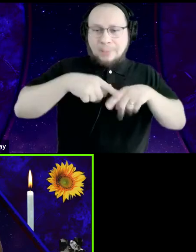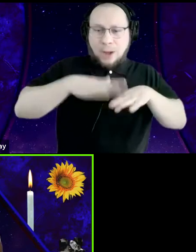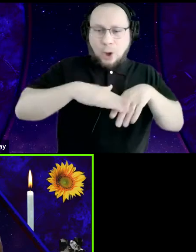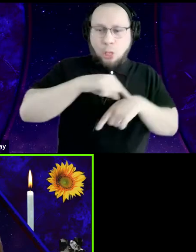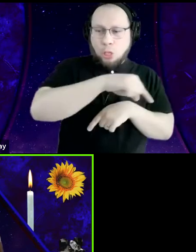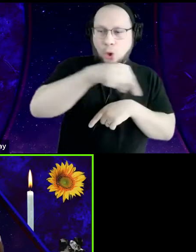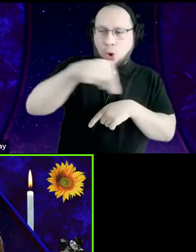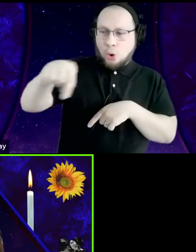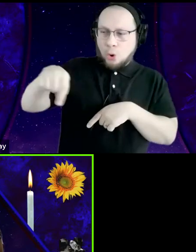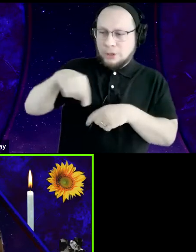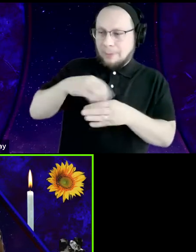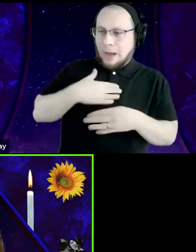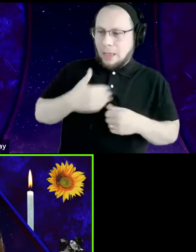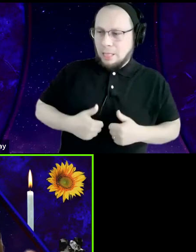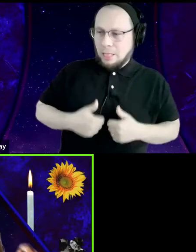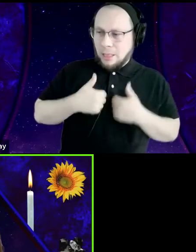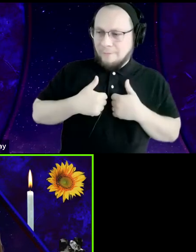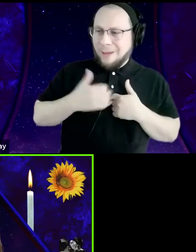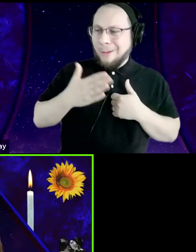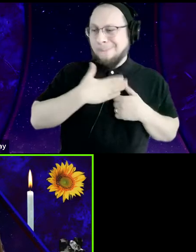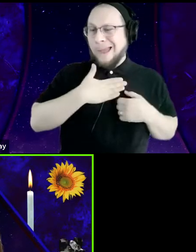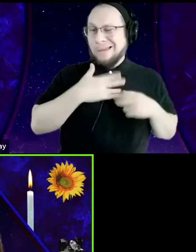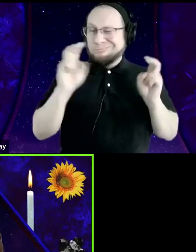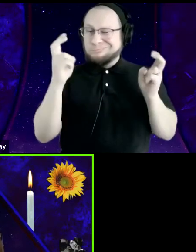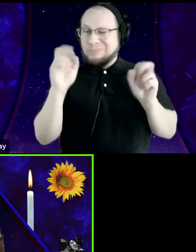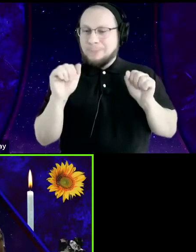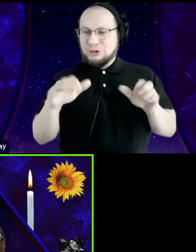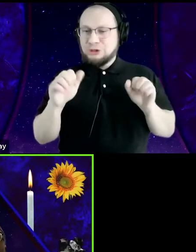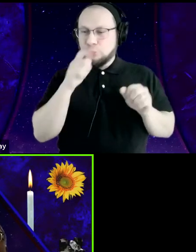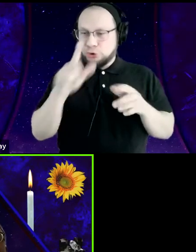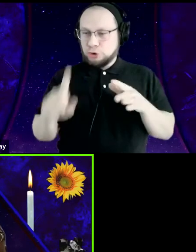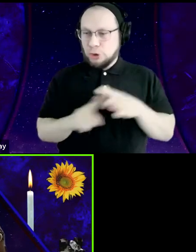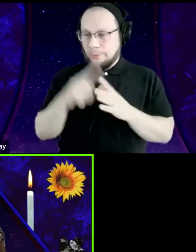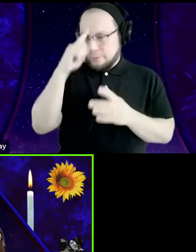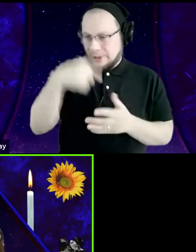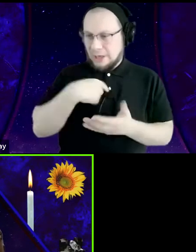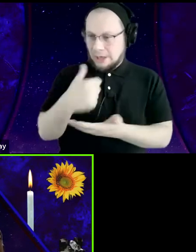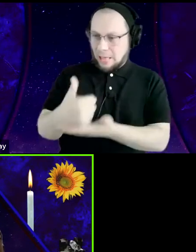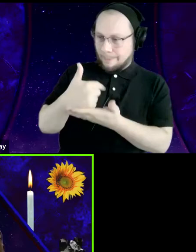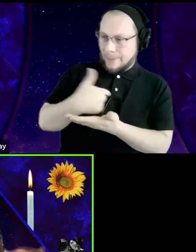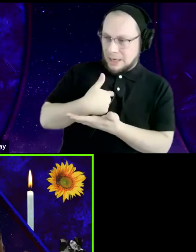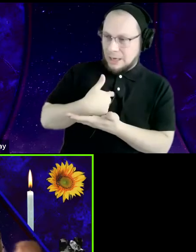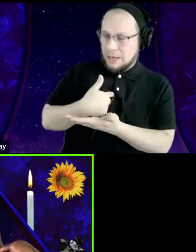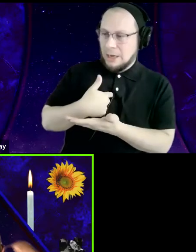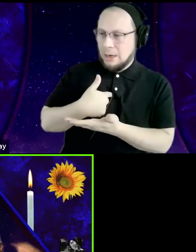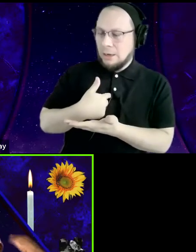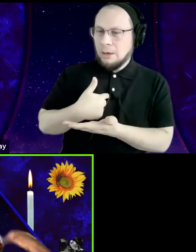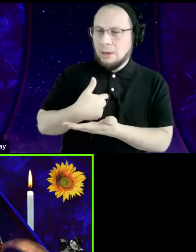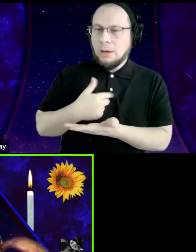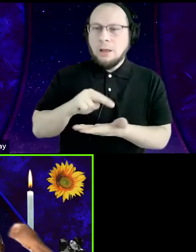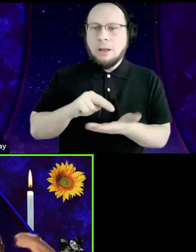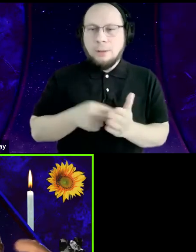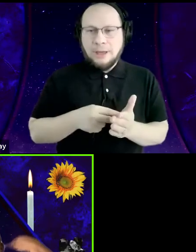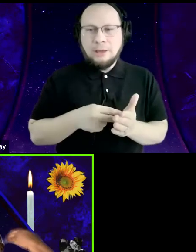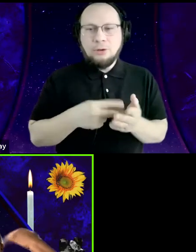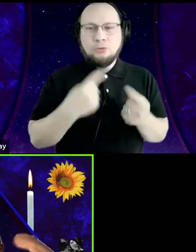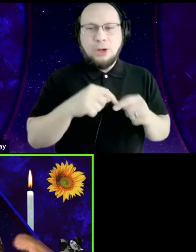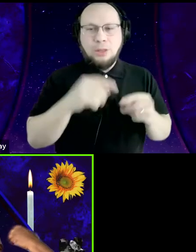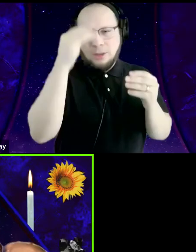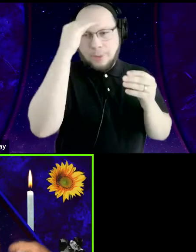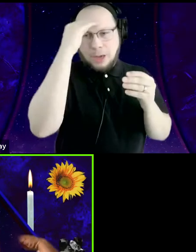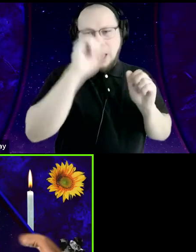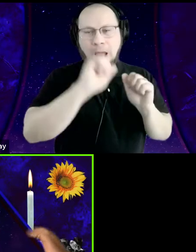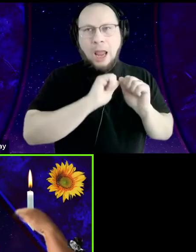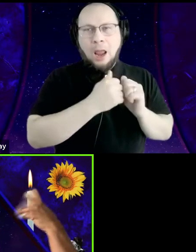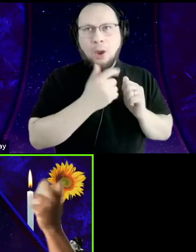do spells in my own life to come and show up for me. And one of the things that's really funny about it is, in order to get into the right space to deal